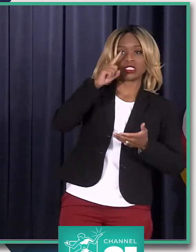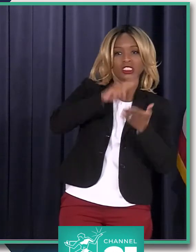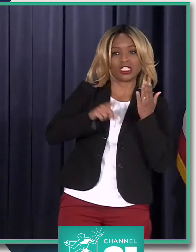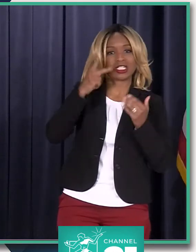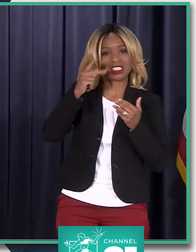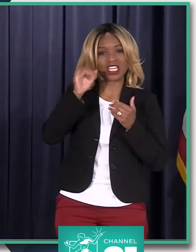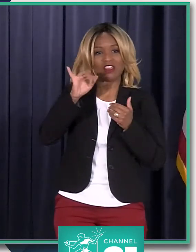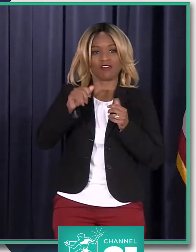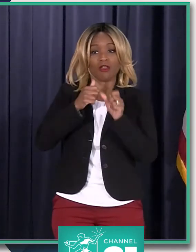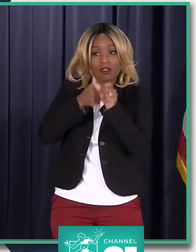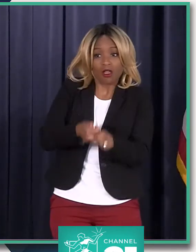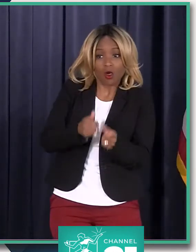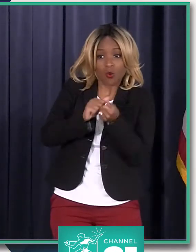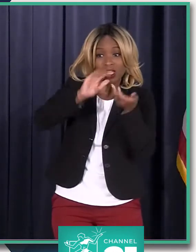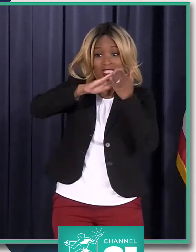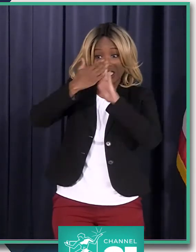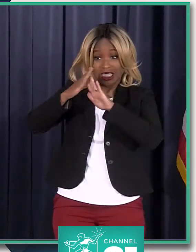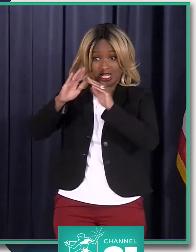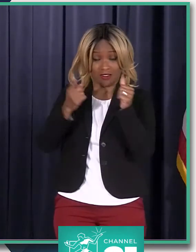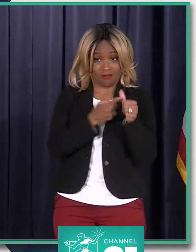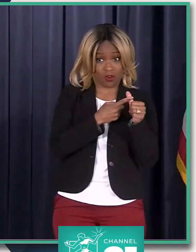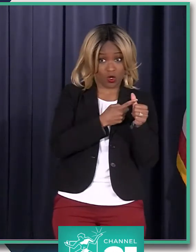are in compliance with the city first.